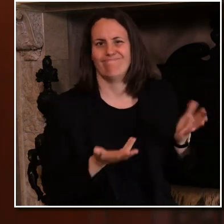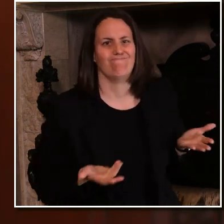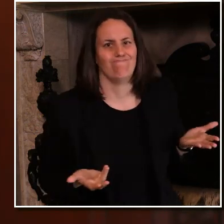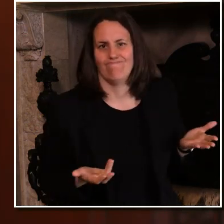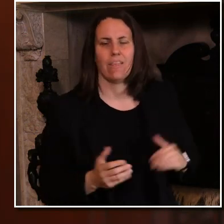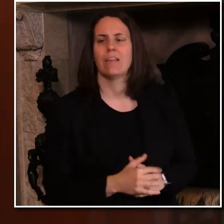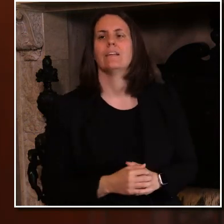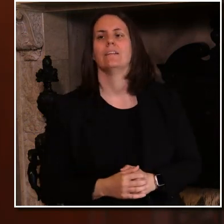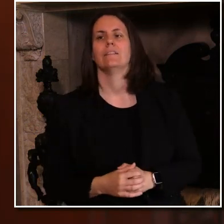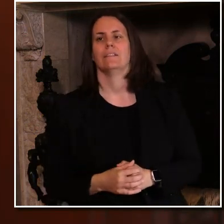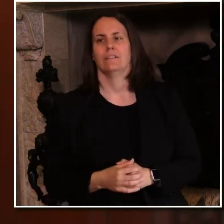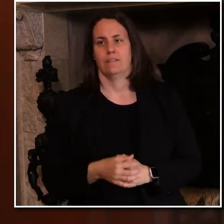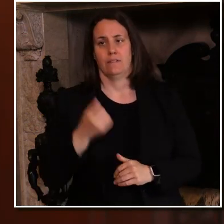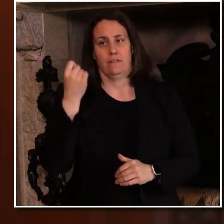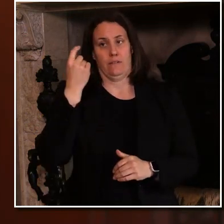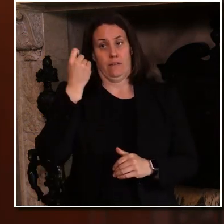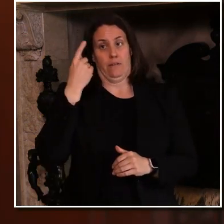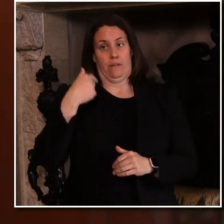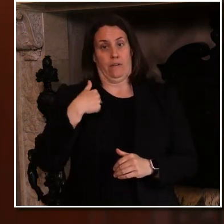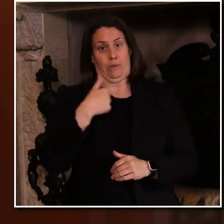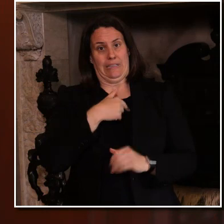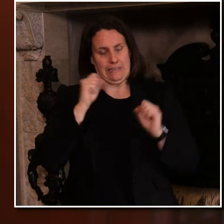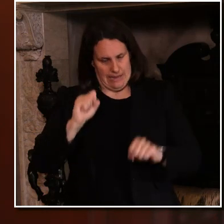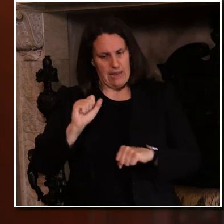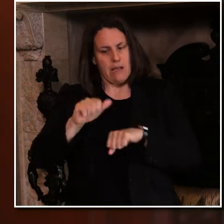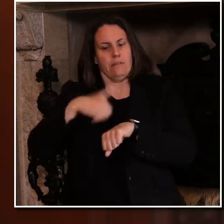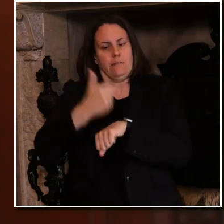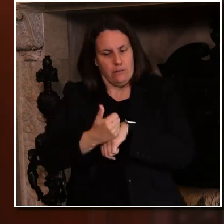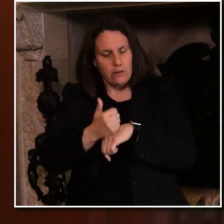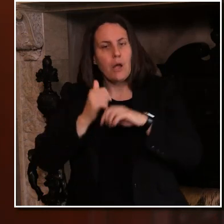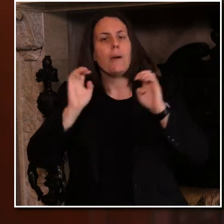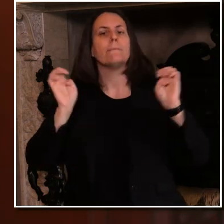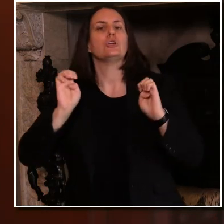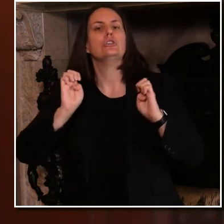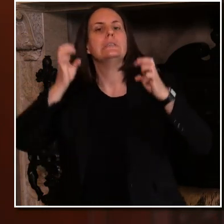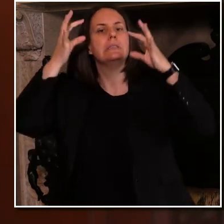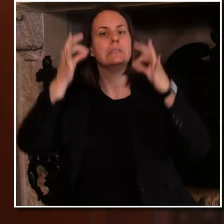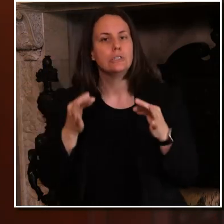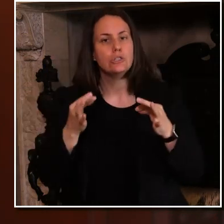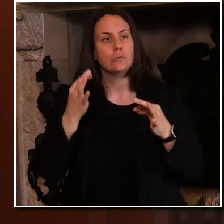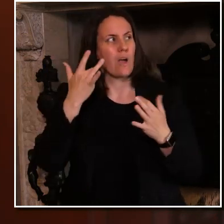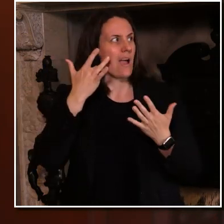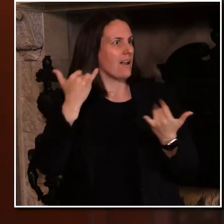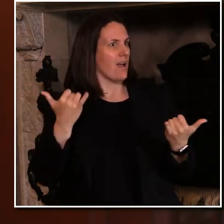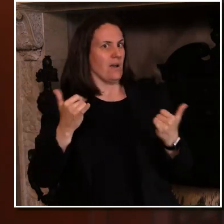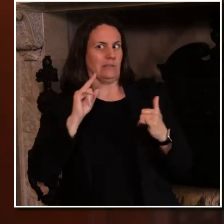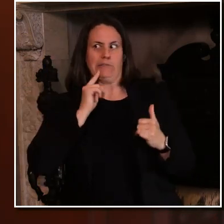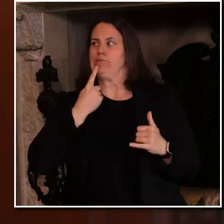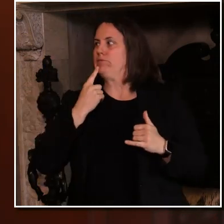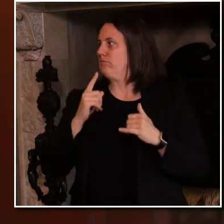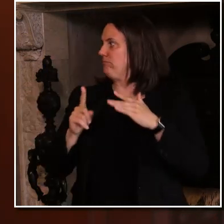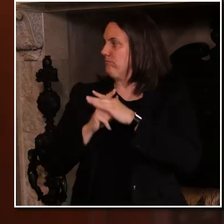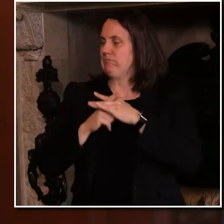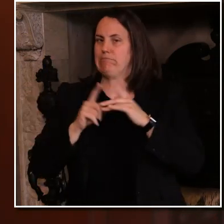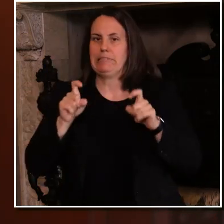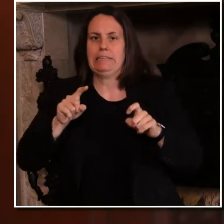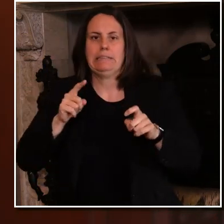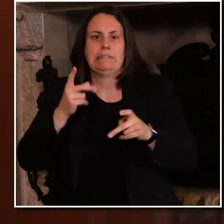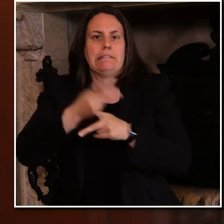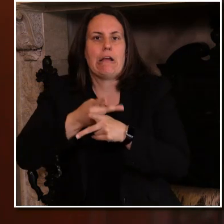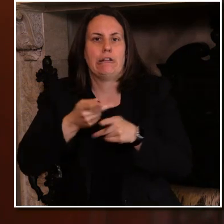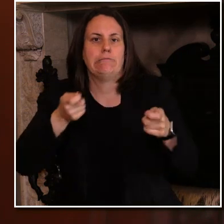all emergency measures necessary to control communicable diseases like the devastating one we are now faced